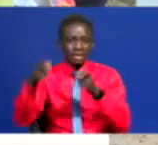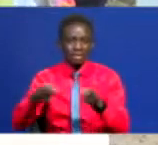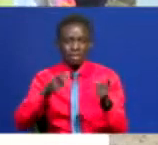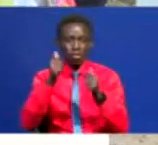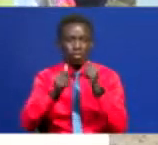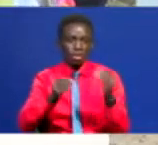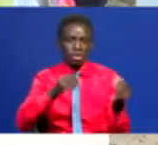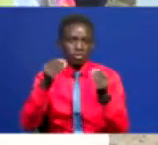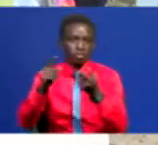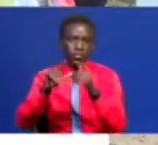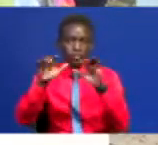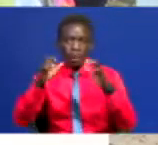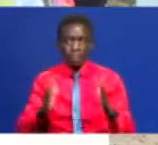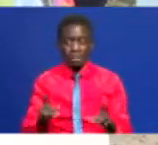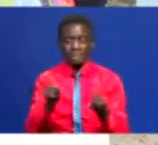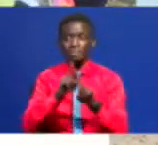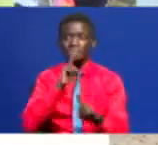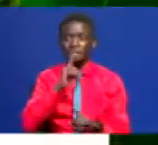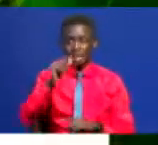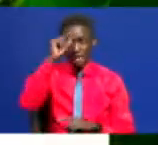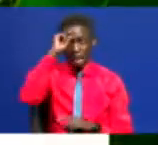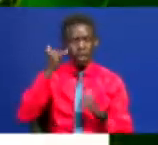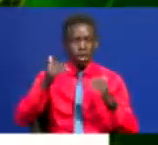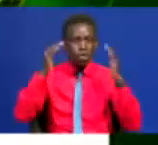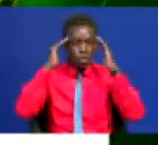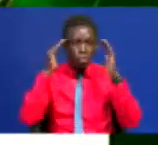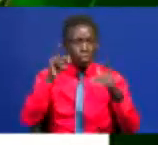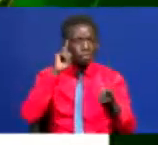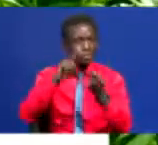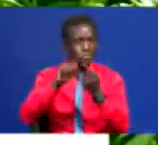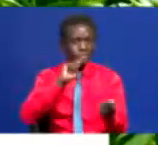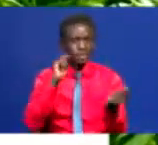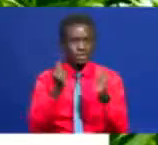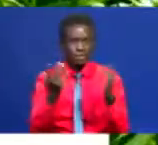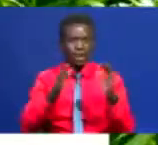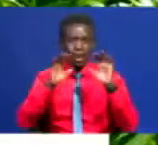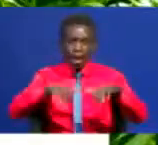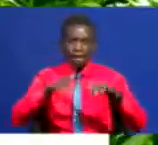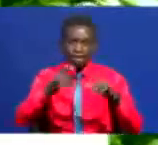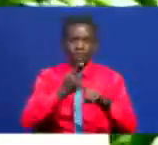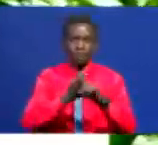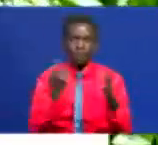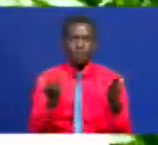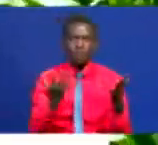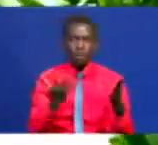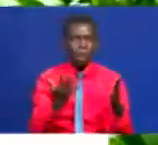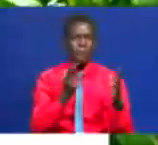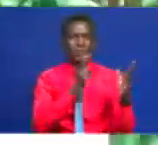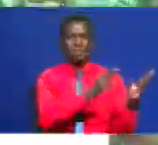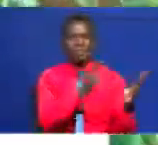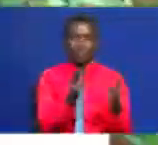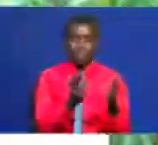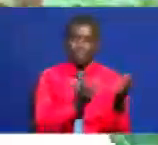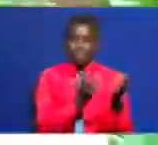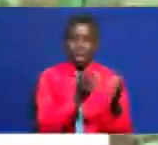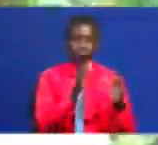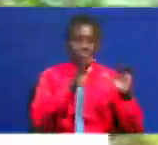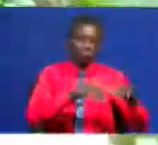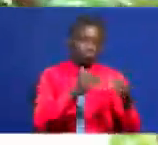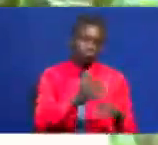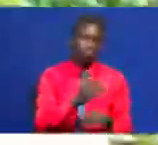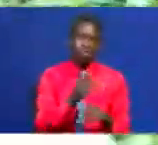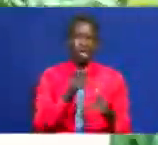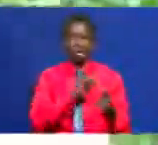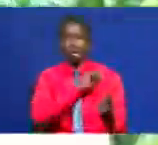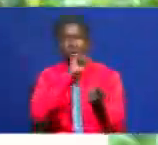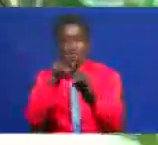Deputy President says the government is committed to transforming agriculture from subsistence to commercial through tailored projects under